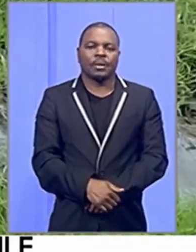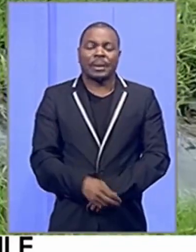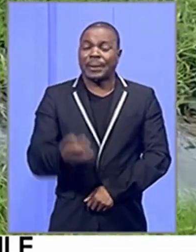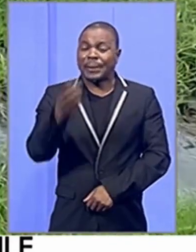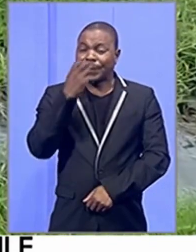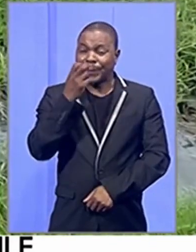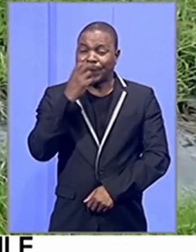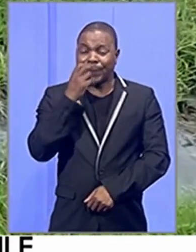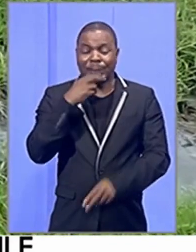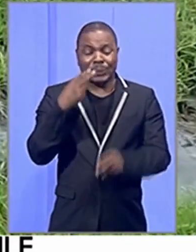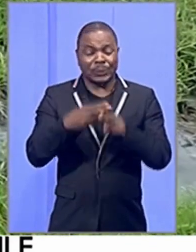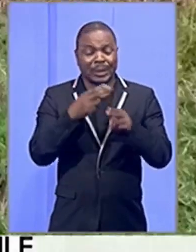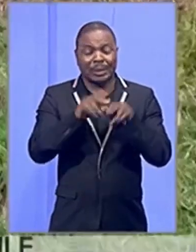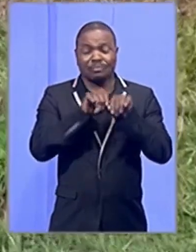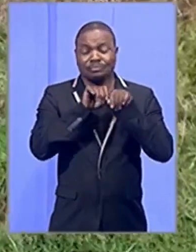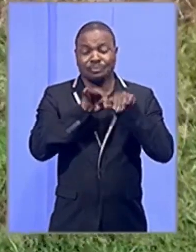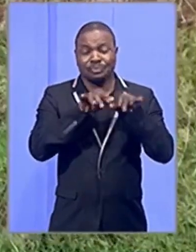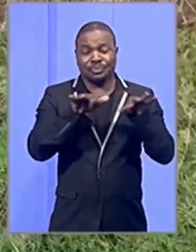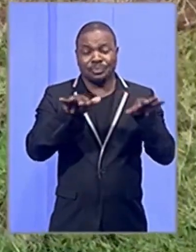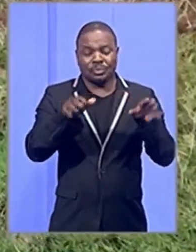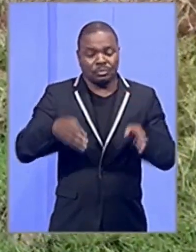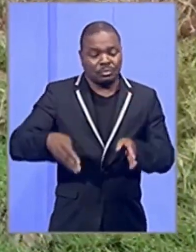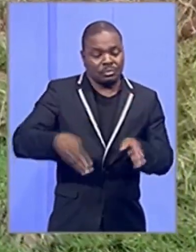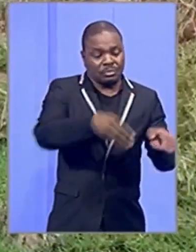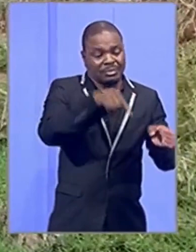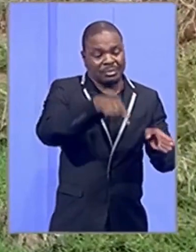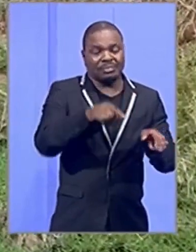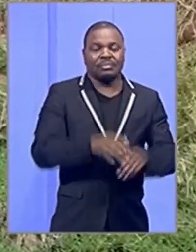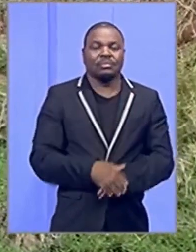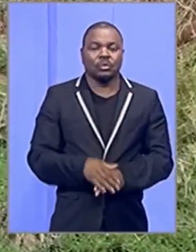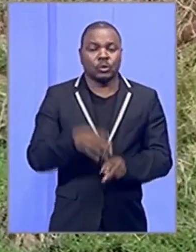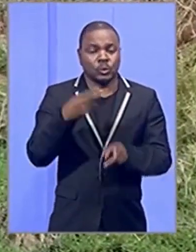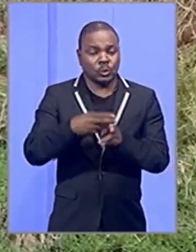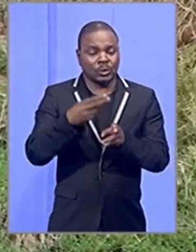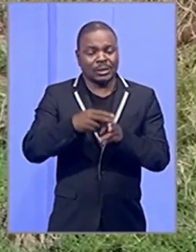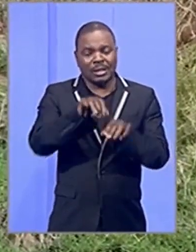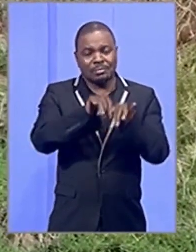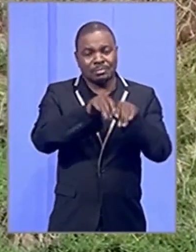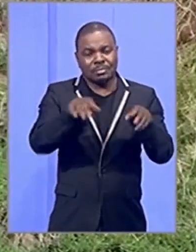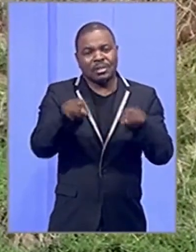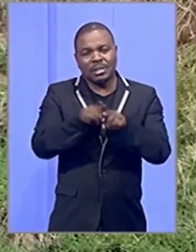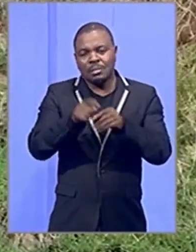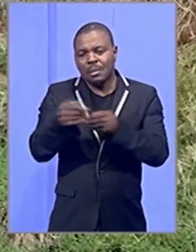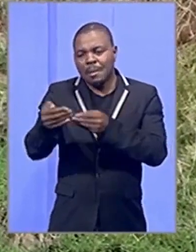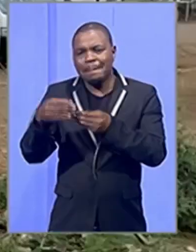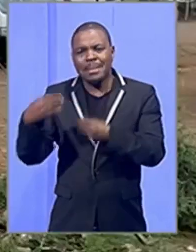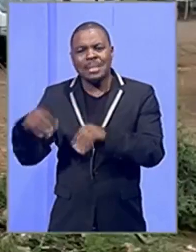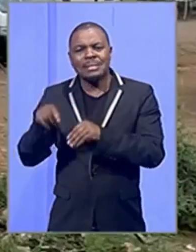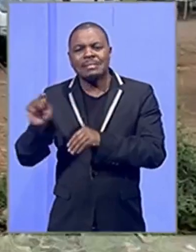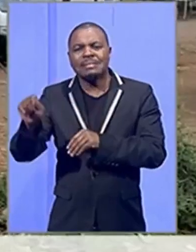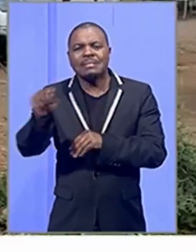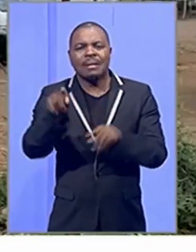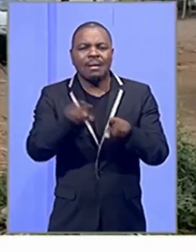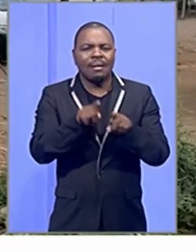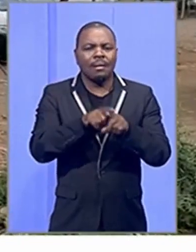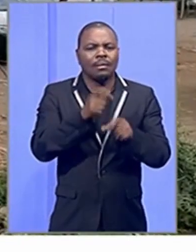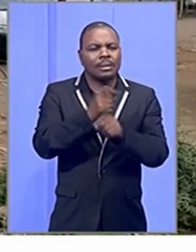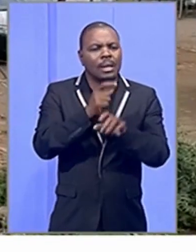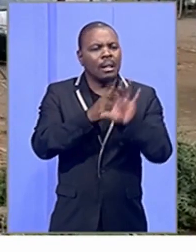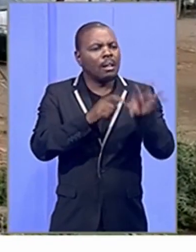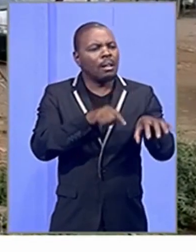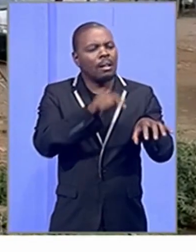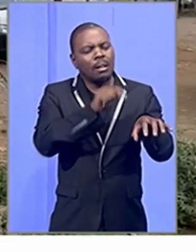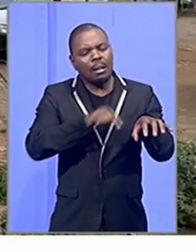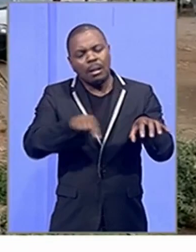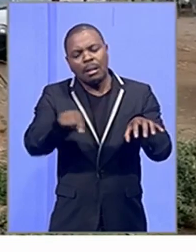Monkgo wa mantle o elelang gaufi le mmila. Mantle a tswelela go elela gaufi le mafelo a kgwebo jaaka boema dithekisi